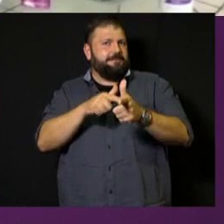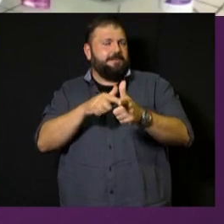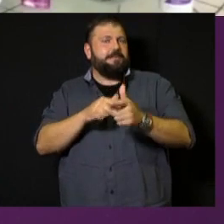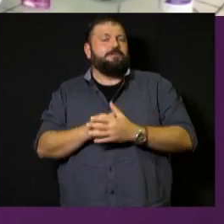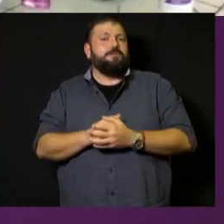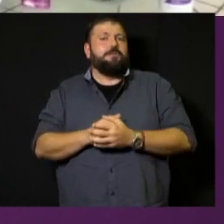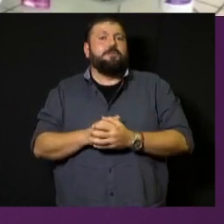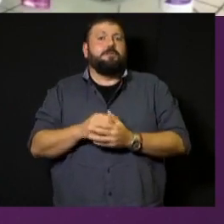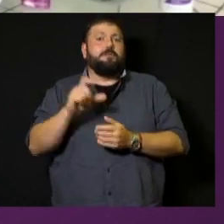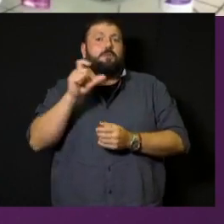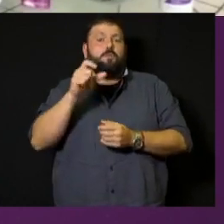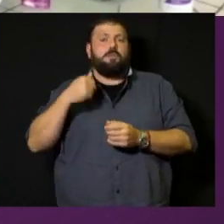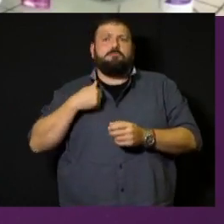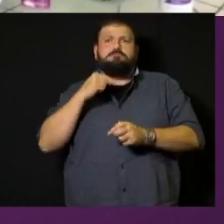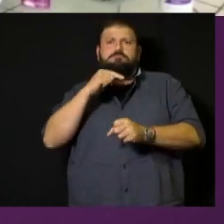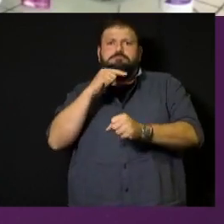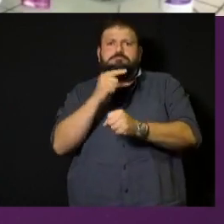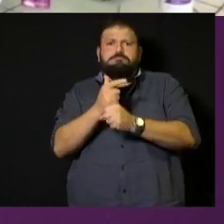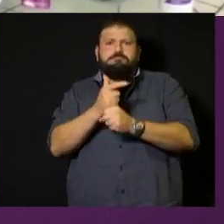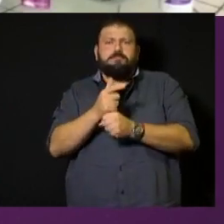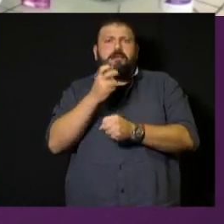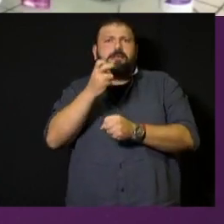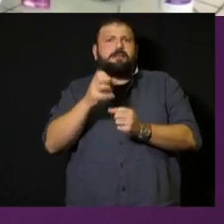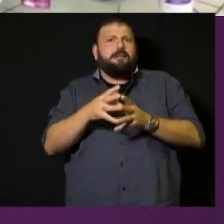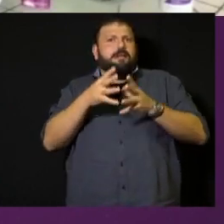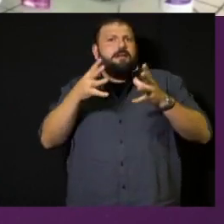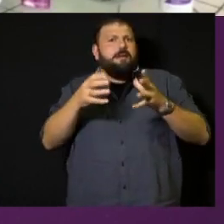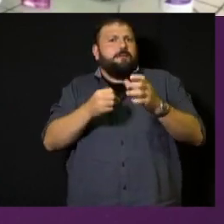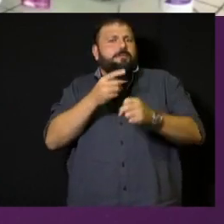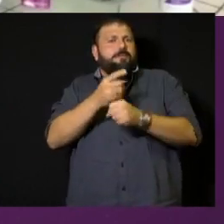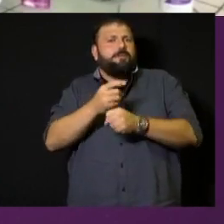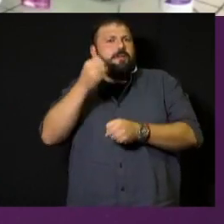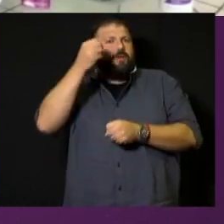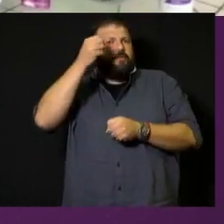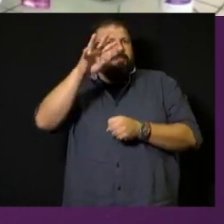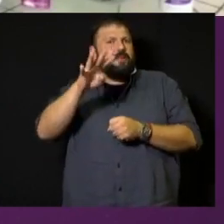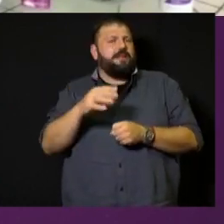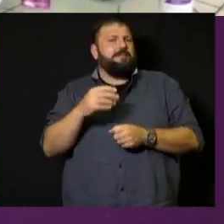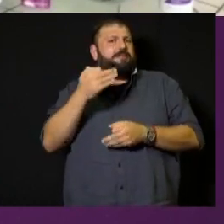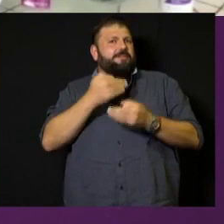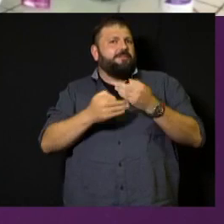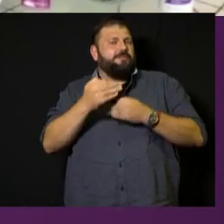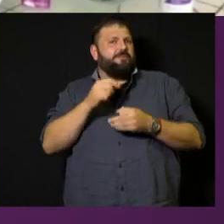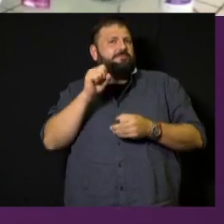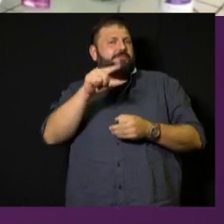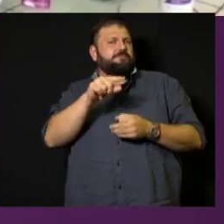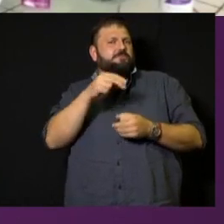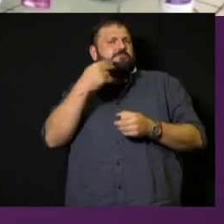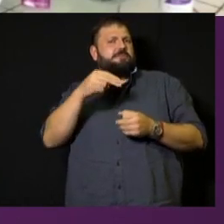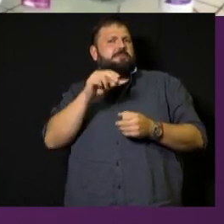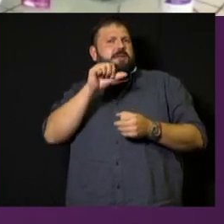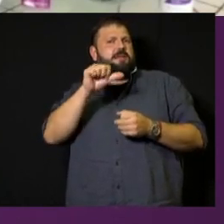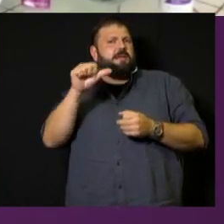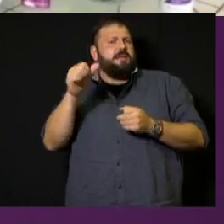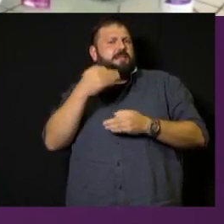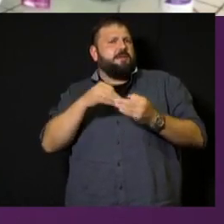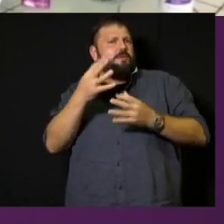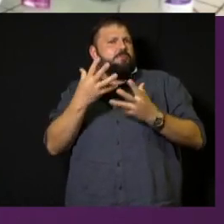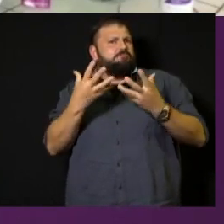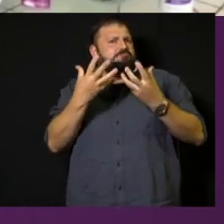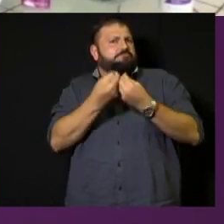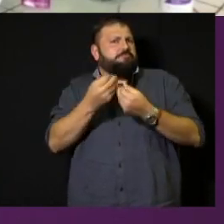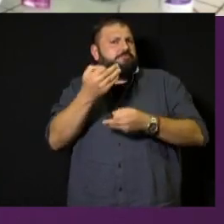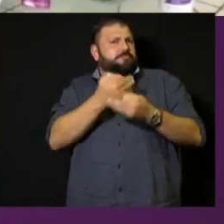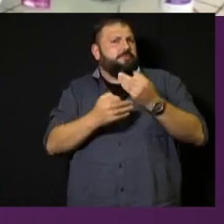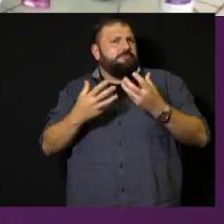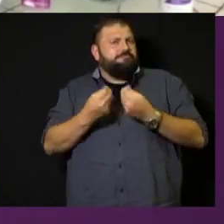and I had this thing with her that called follow up. When I discovered Omnili's big opportunity called the aha moment,